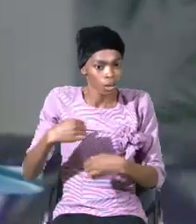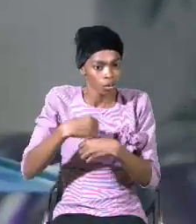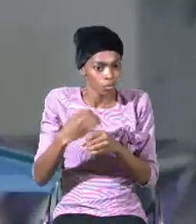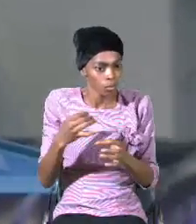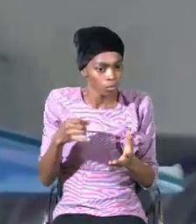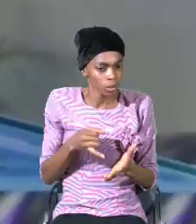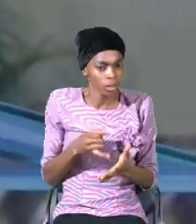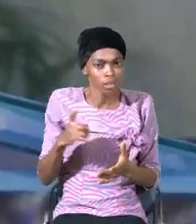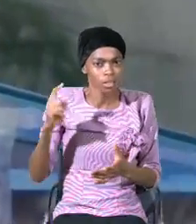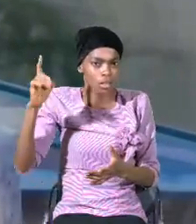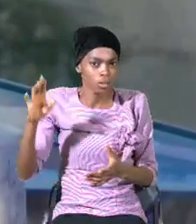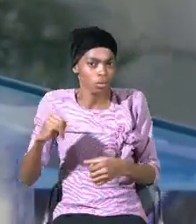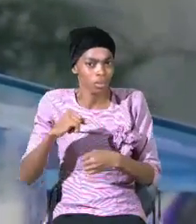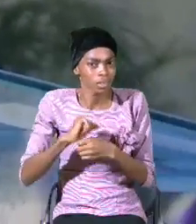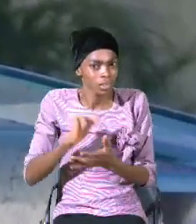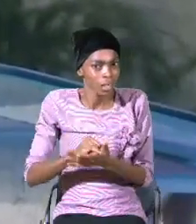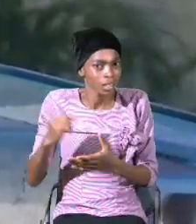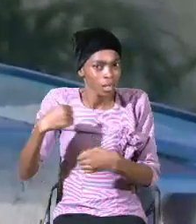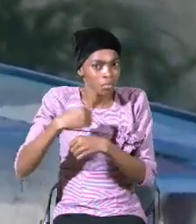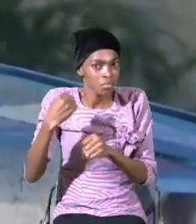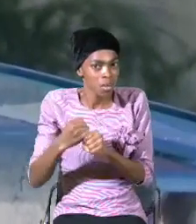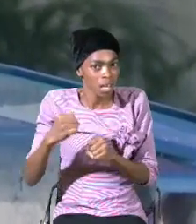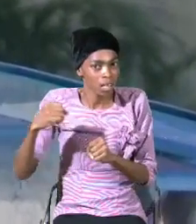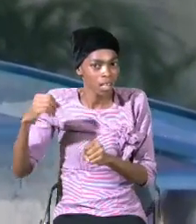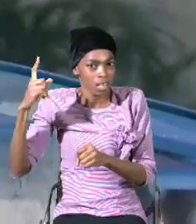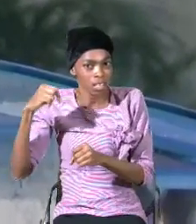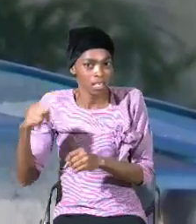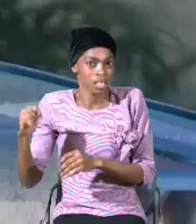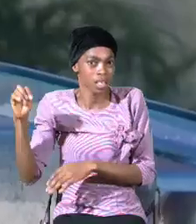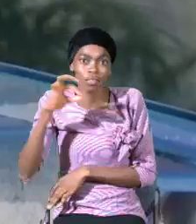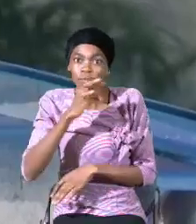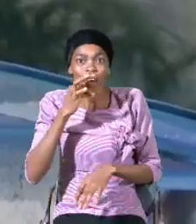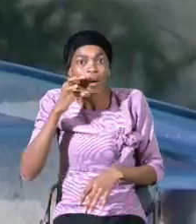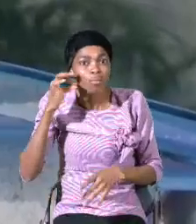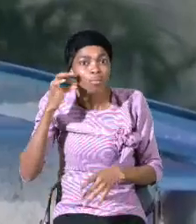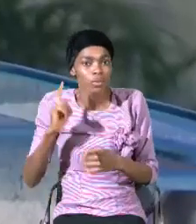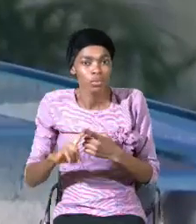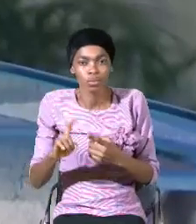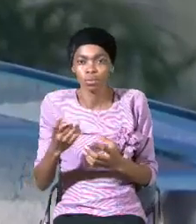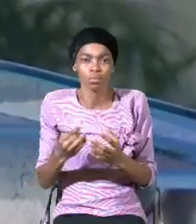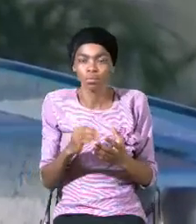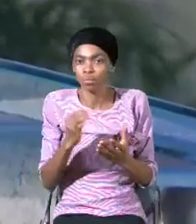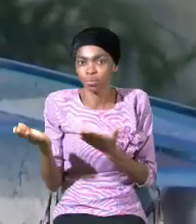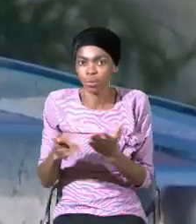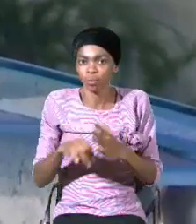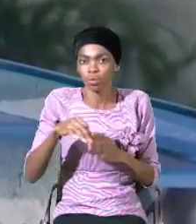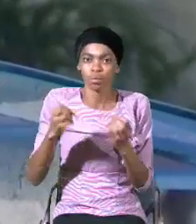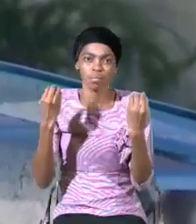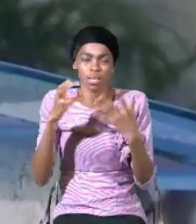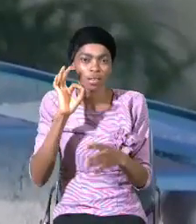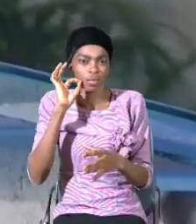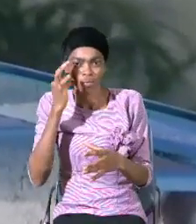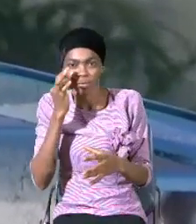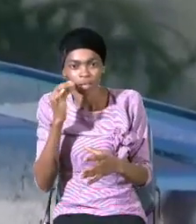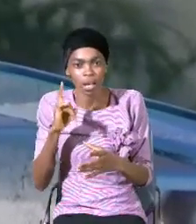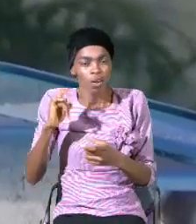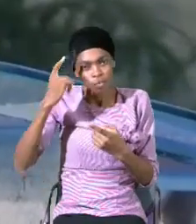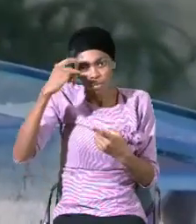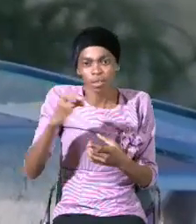that made his foes to bring forth plentifully for a purpose, the purpose of being a help and